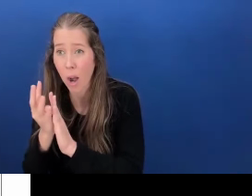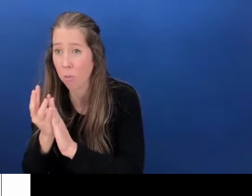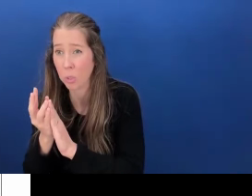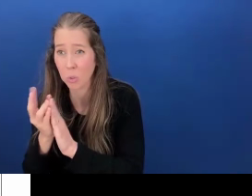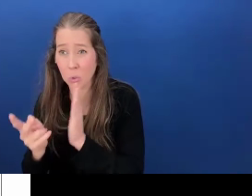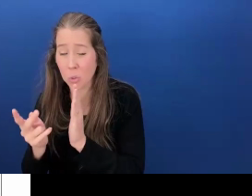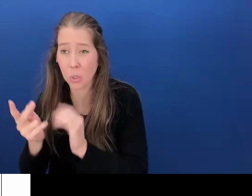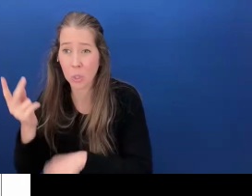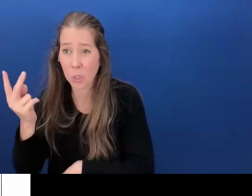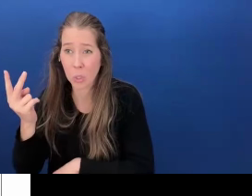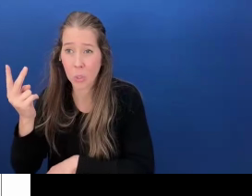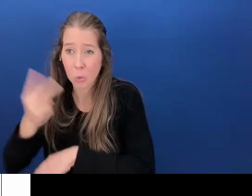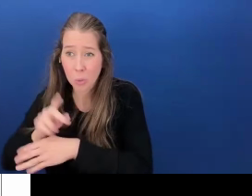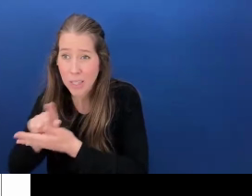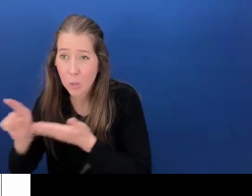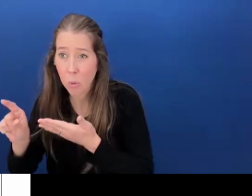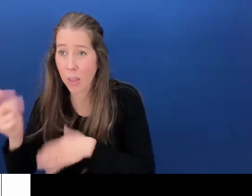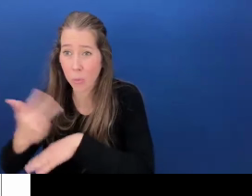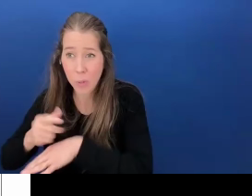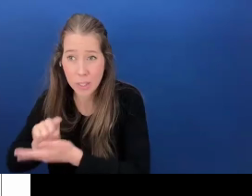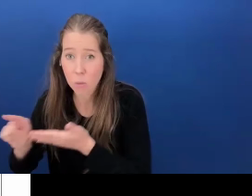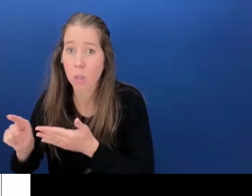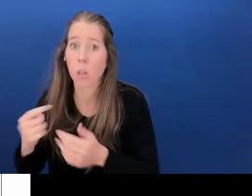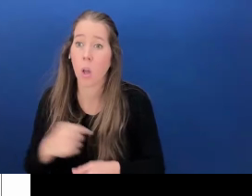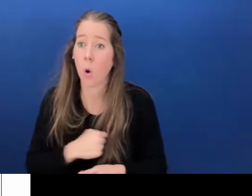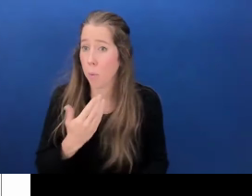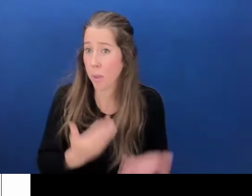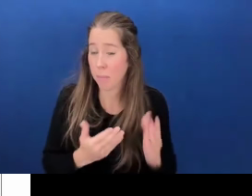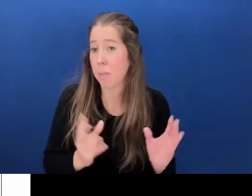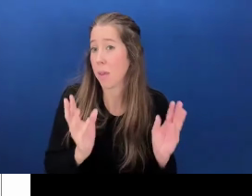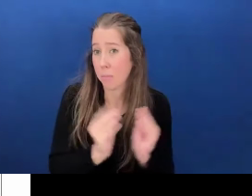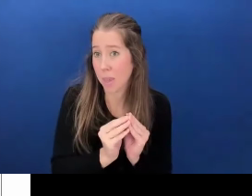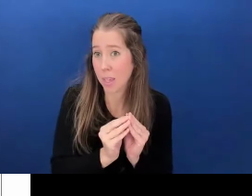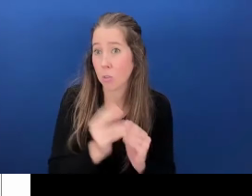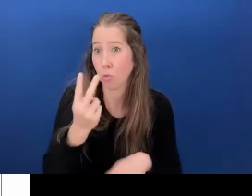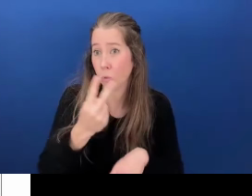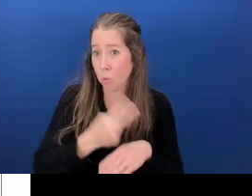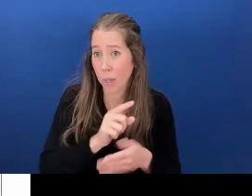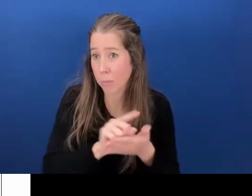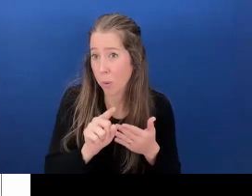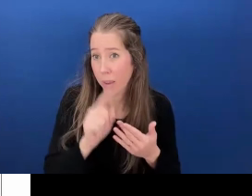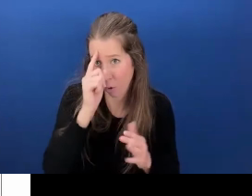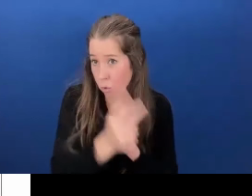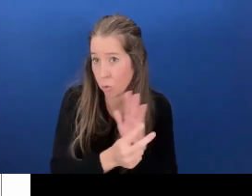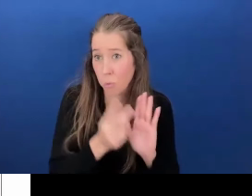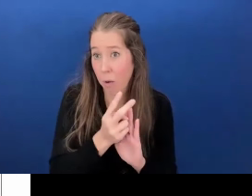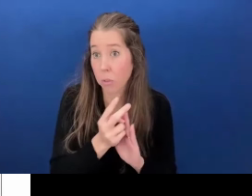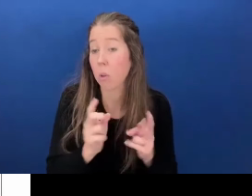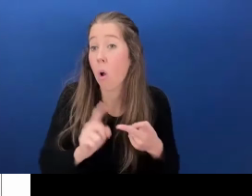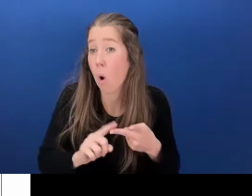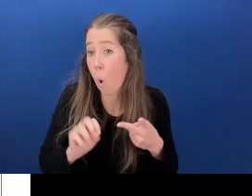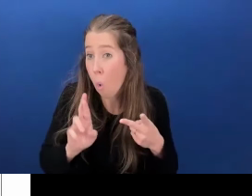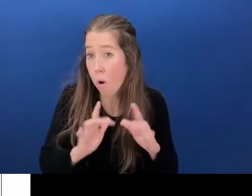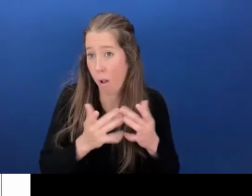week, whereas ours, you know, maybe meets twice a week for 2 hours or it's online. So for different students, it's gonna fit